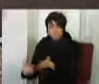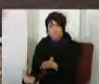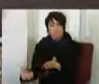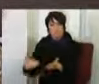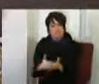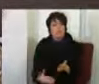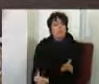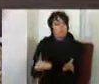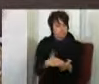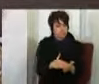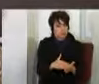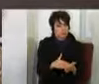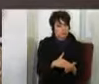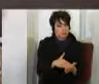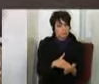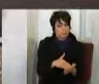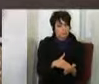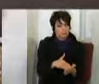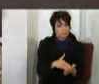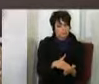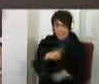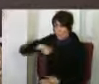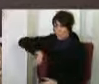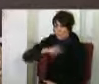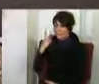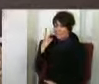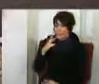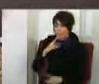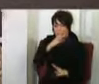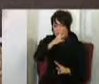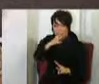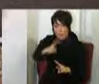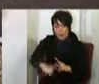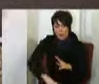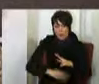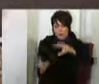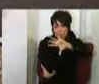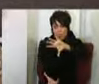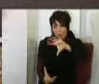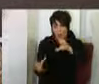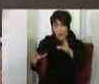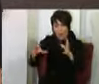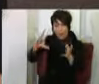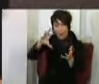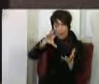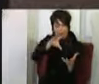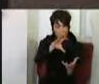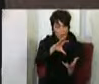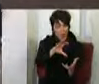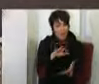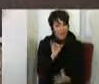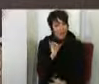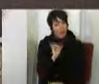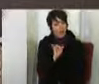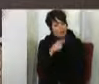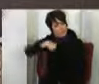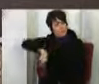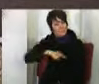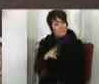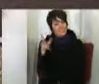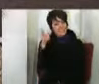and over again. And we see the world transformed because we followed the